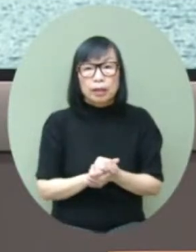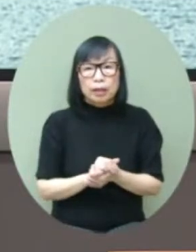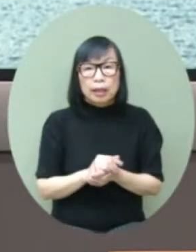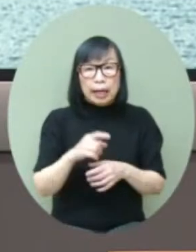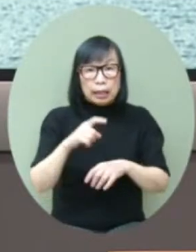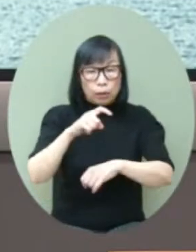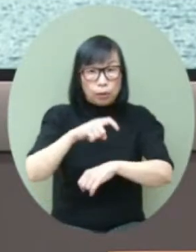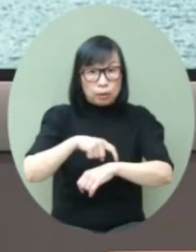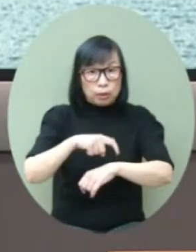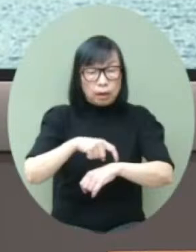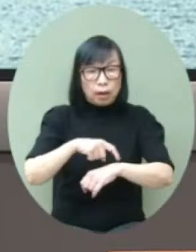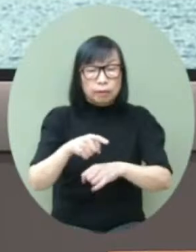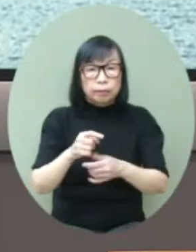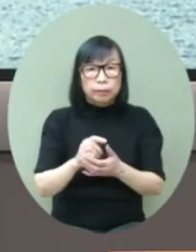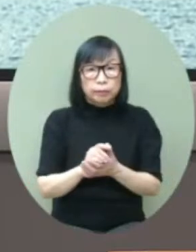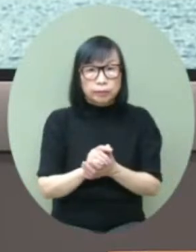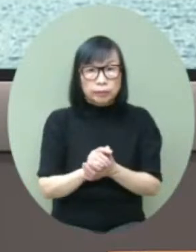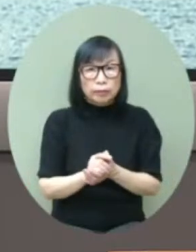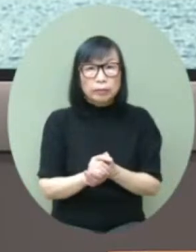dinner.